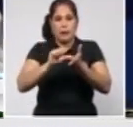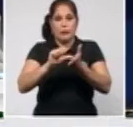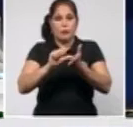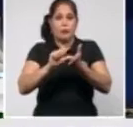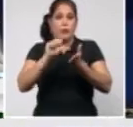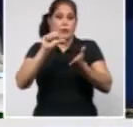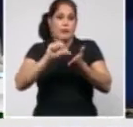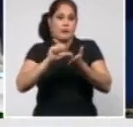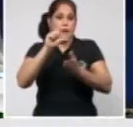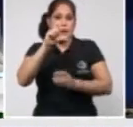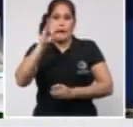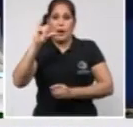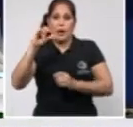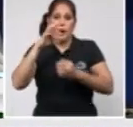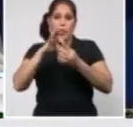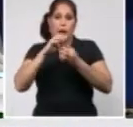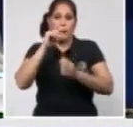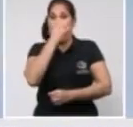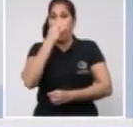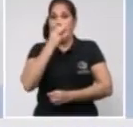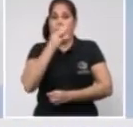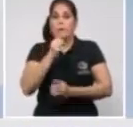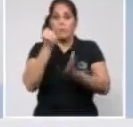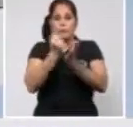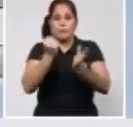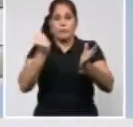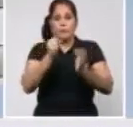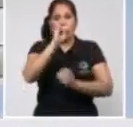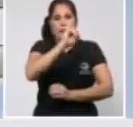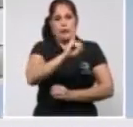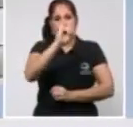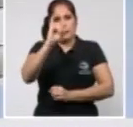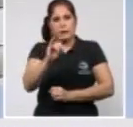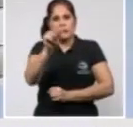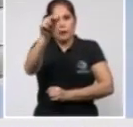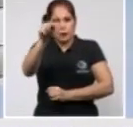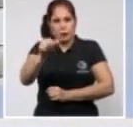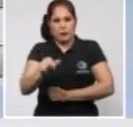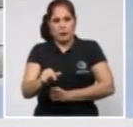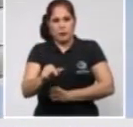and Biotechnology Center Lab. Of the